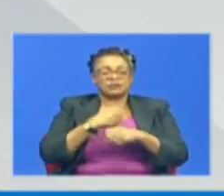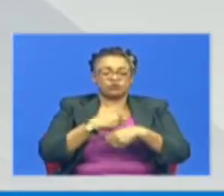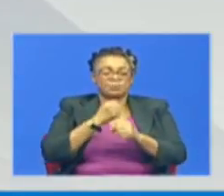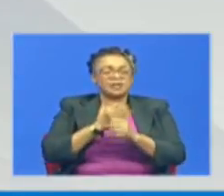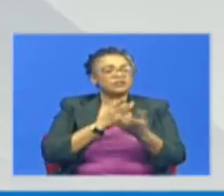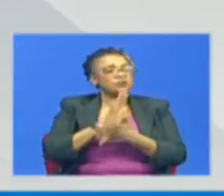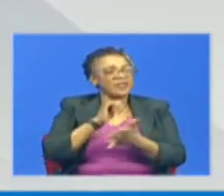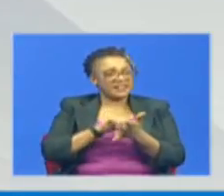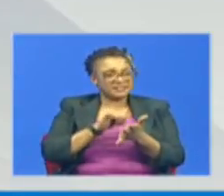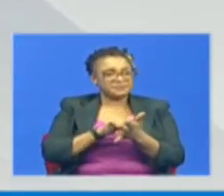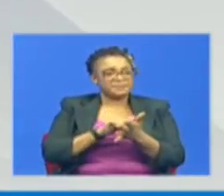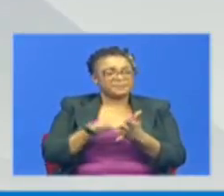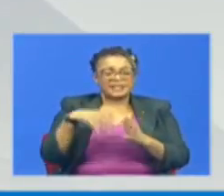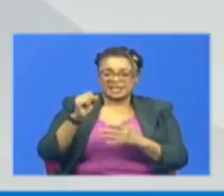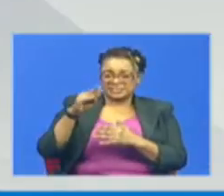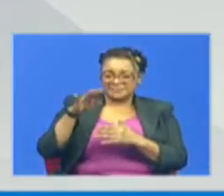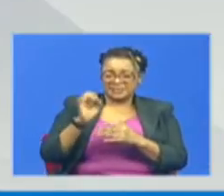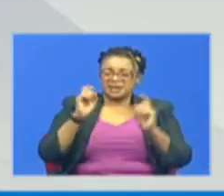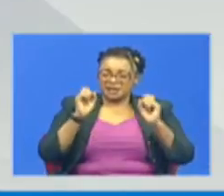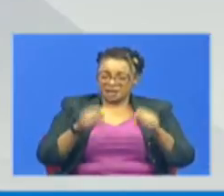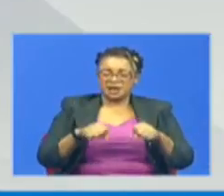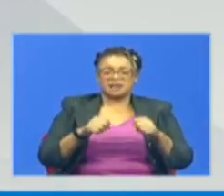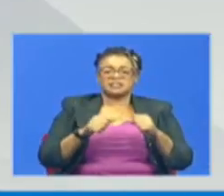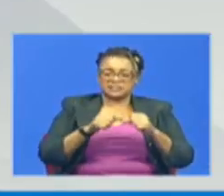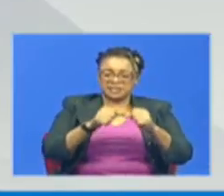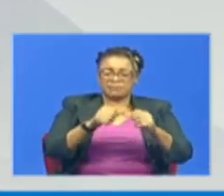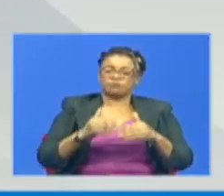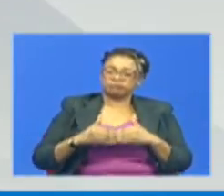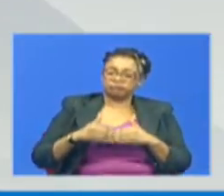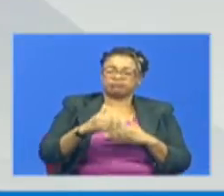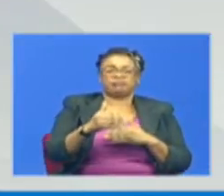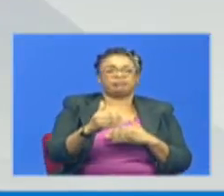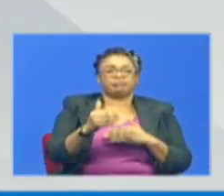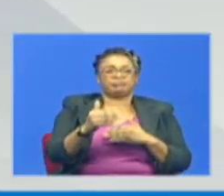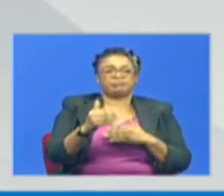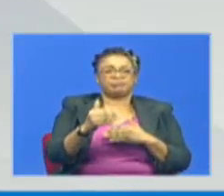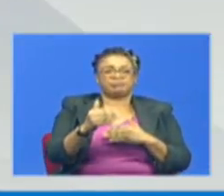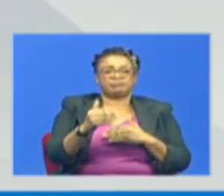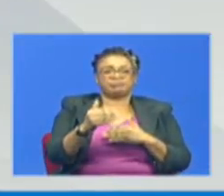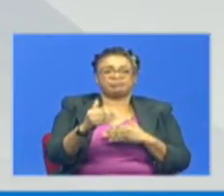that the SMEs can still be sustainable going forward?